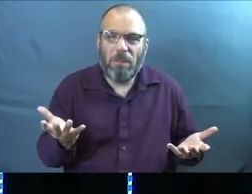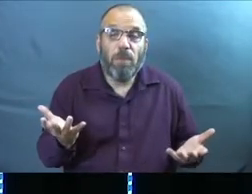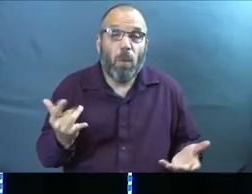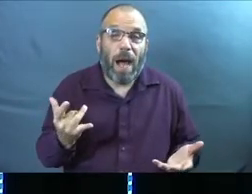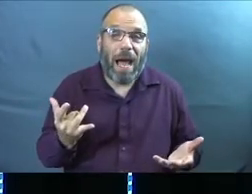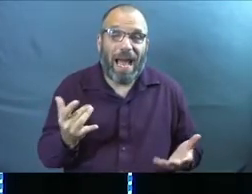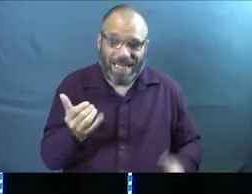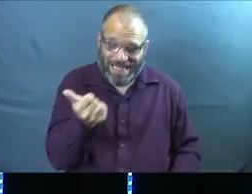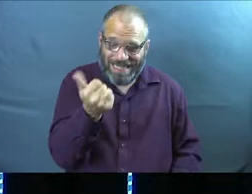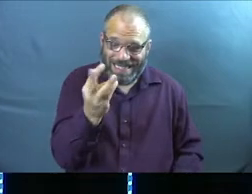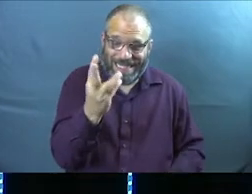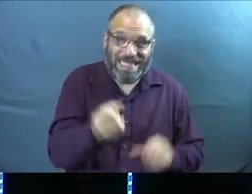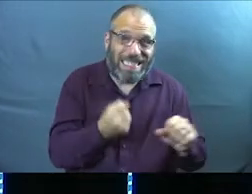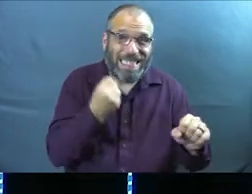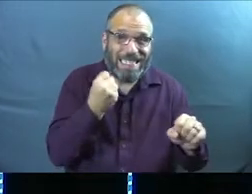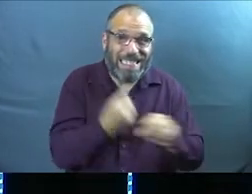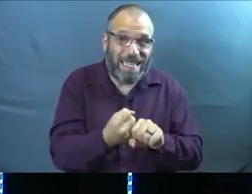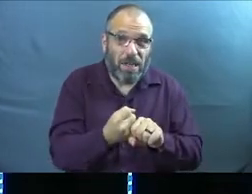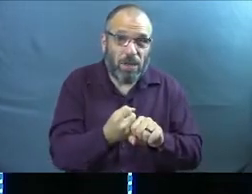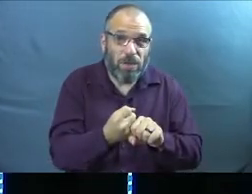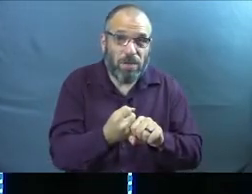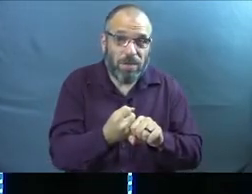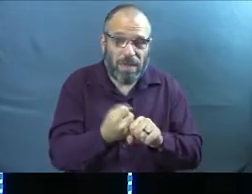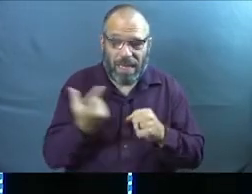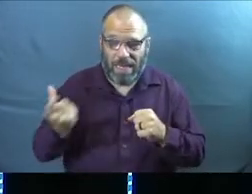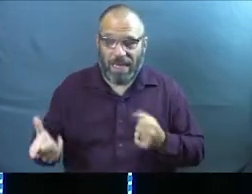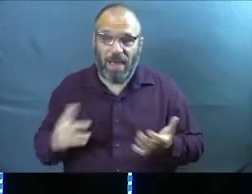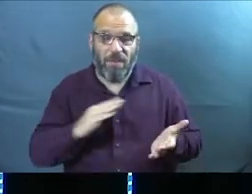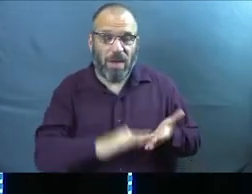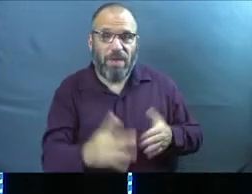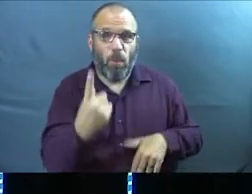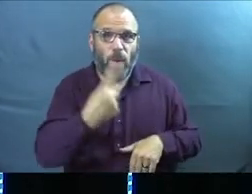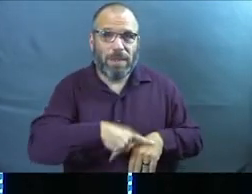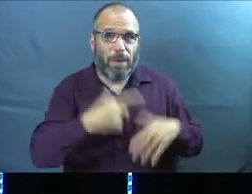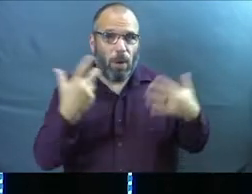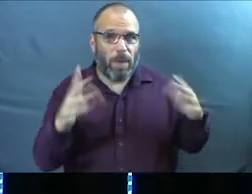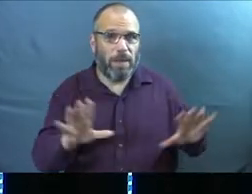Because it's been 16 years and he already forgave them once.